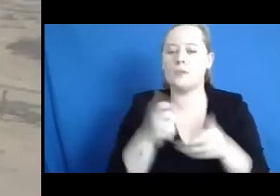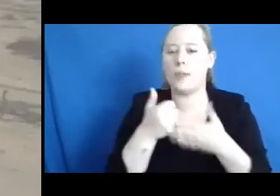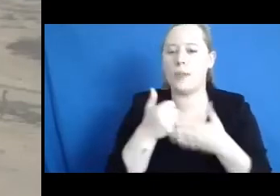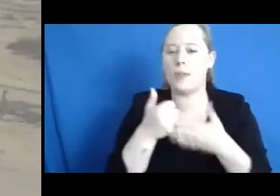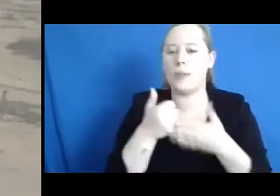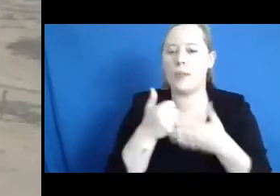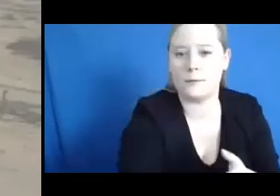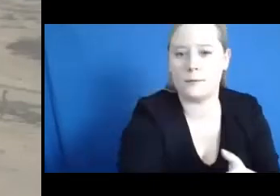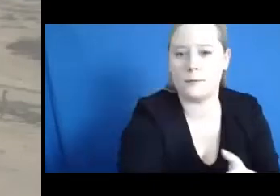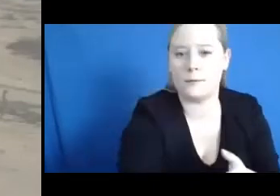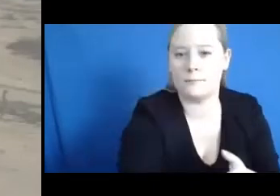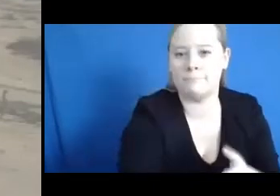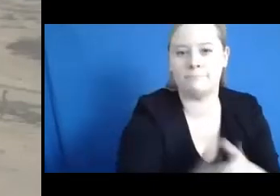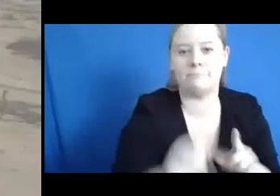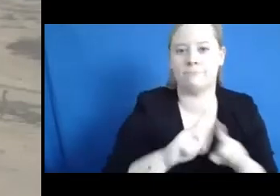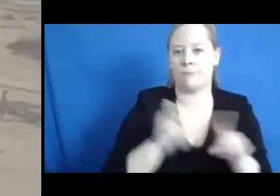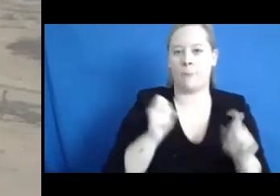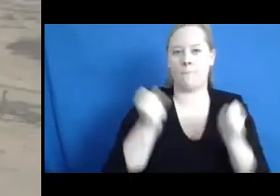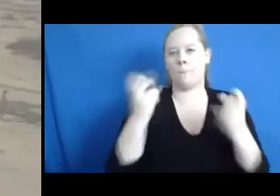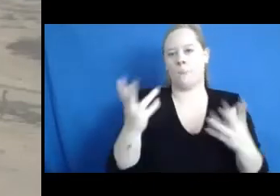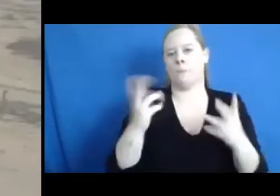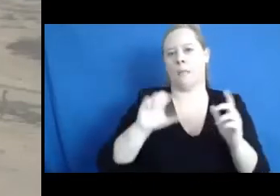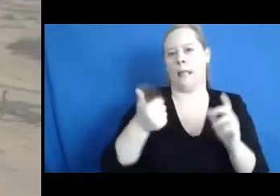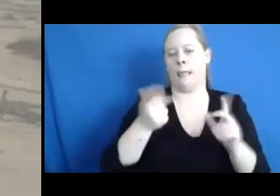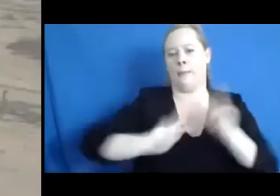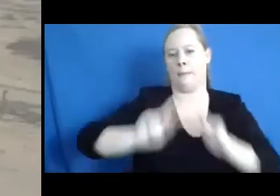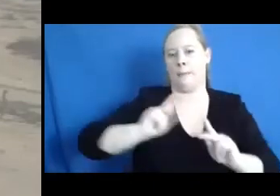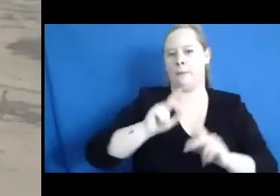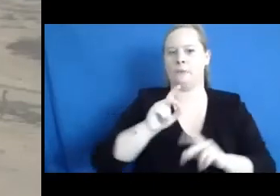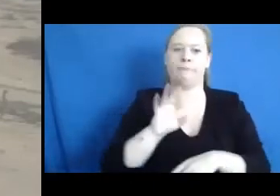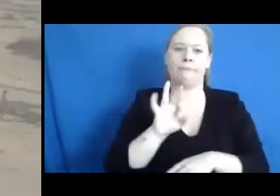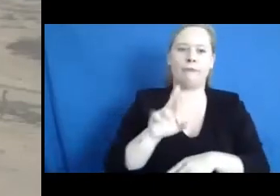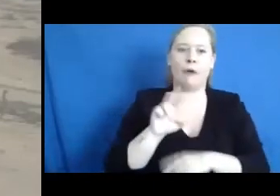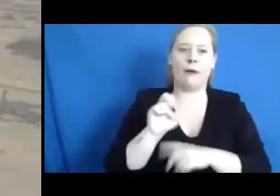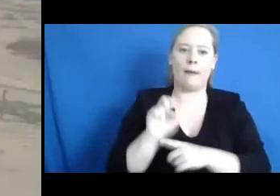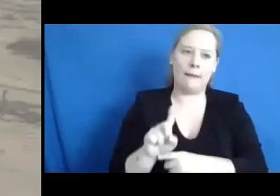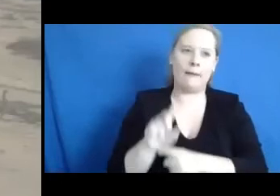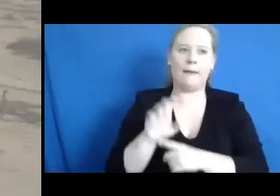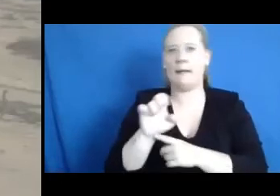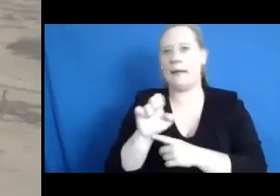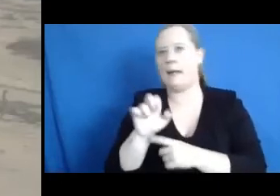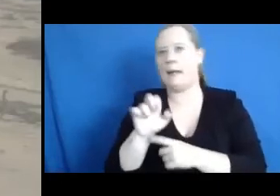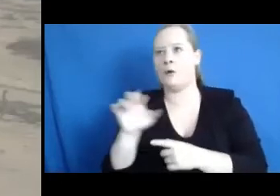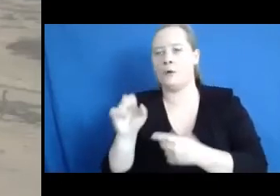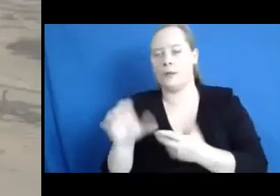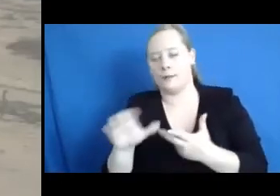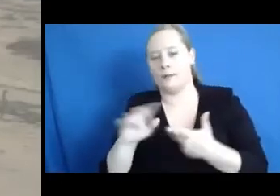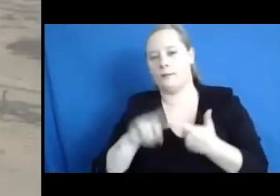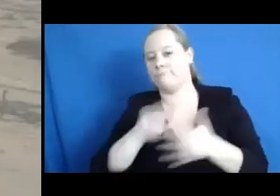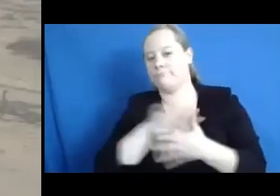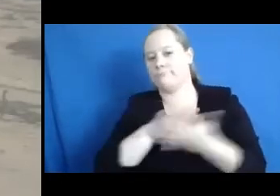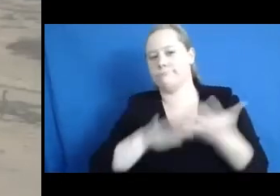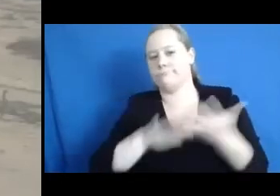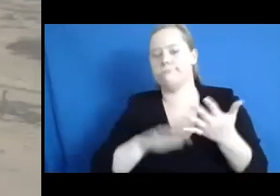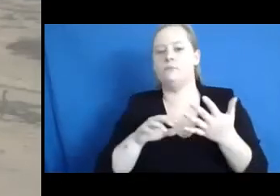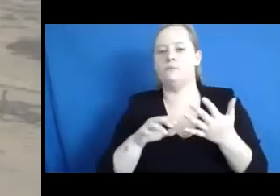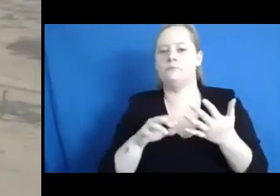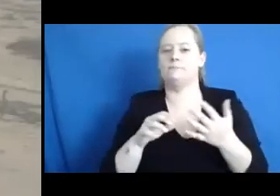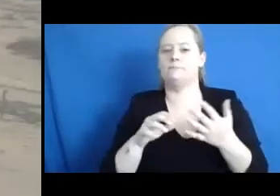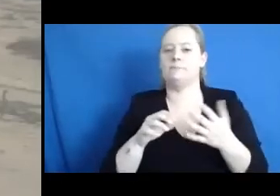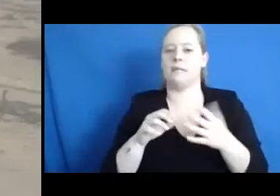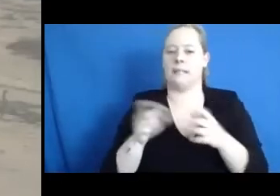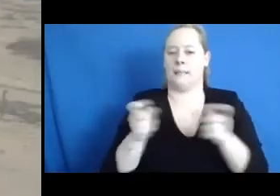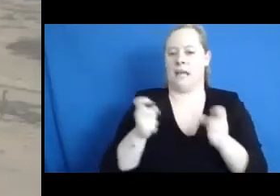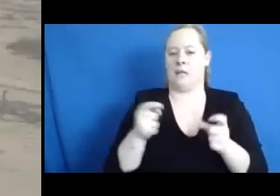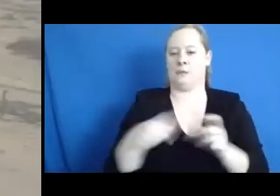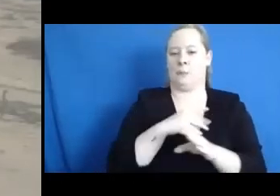Johanna, Kim Beisner, and Fred and Eric, who have really been the project managers for this project for years. So I'll be